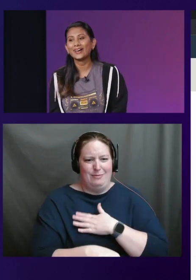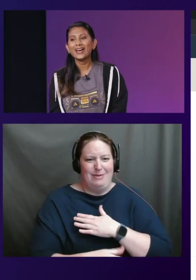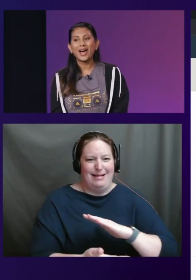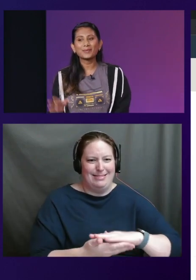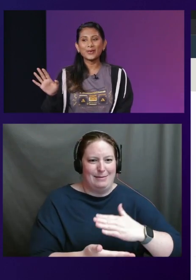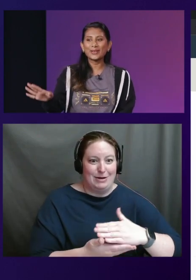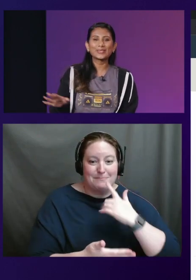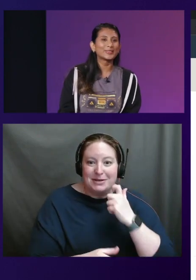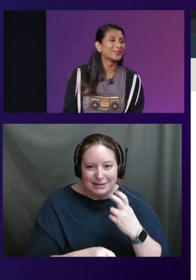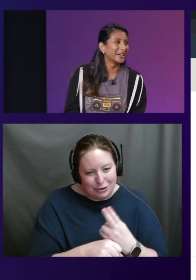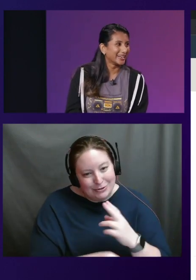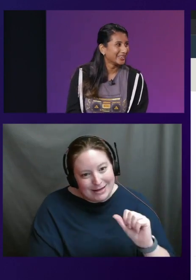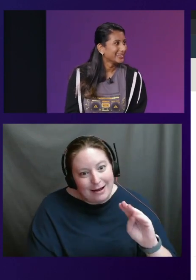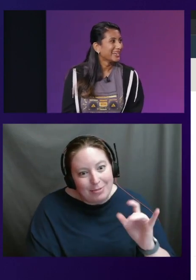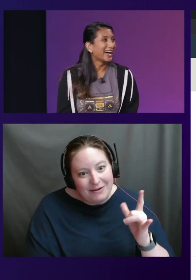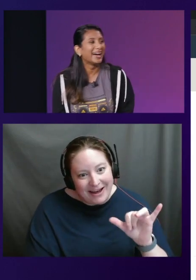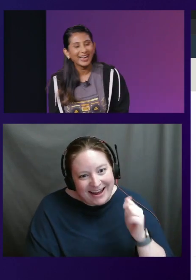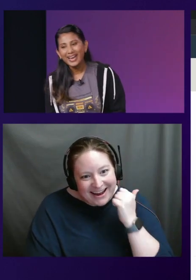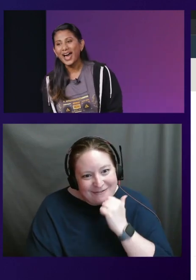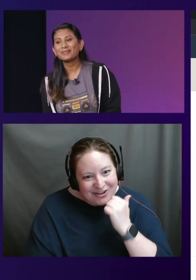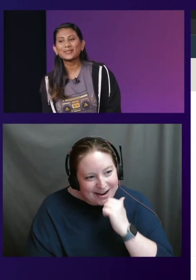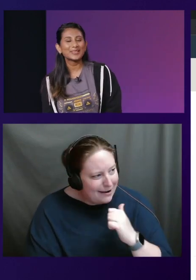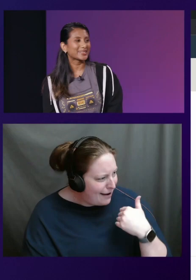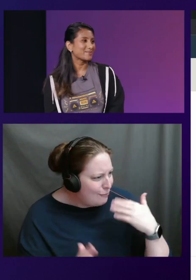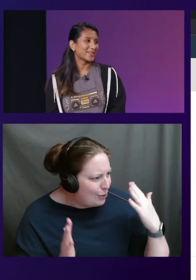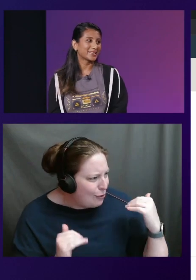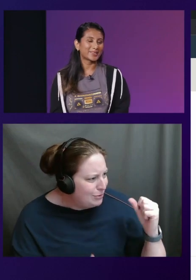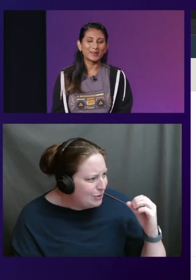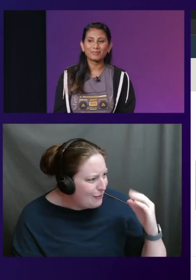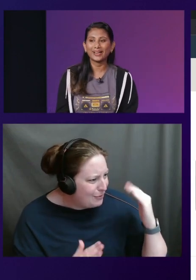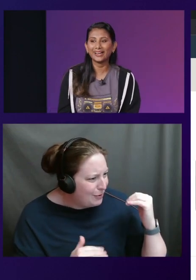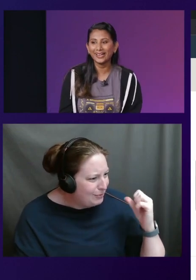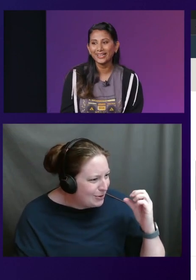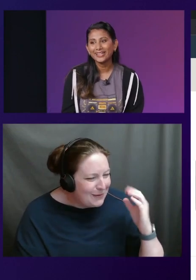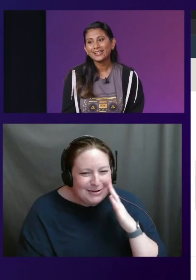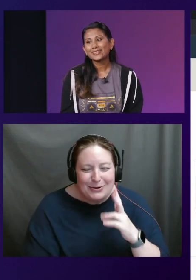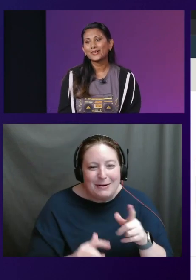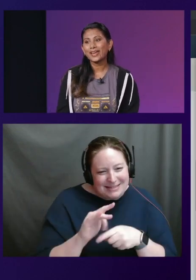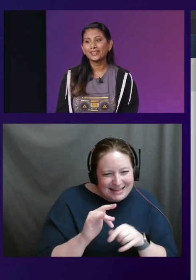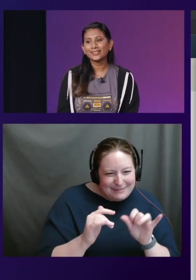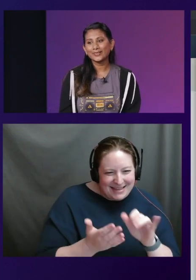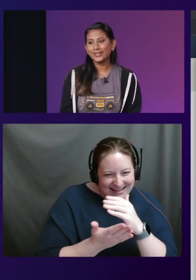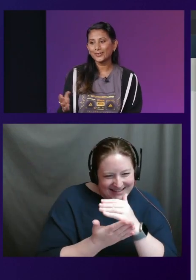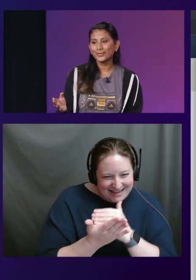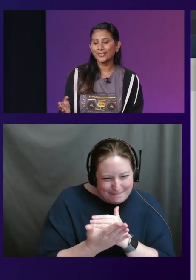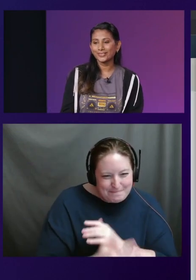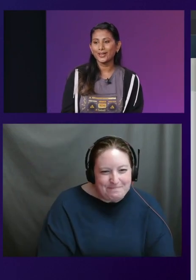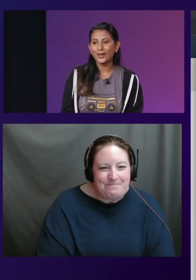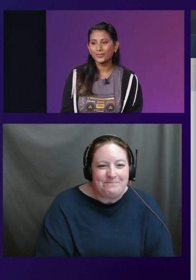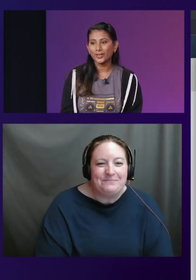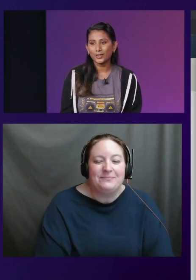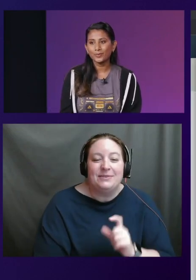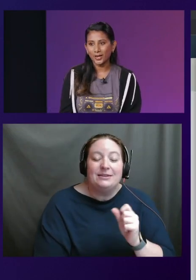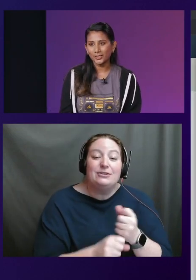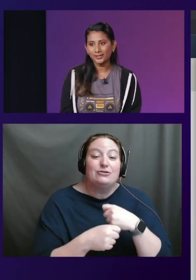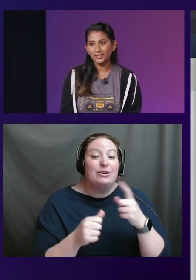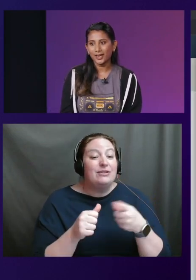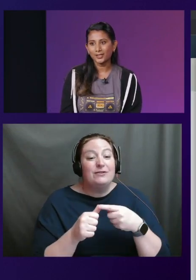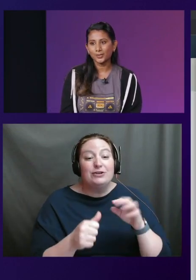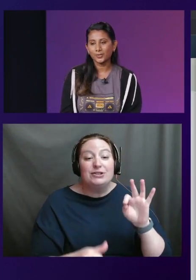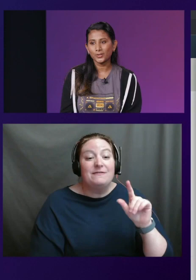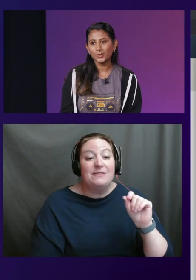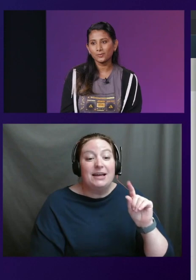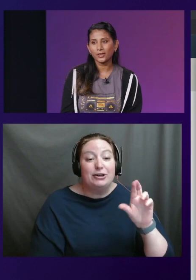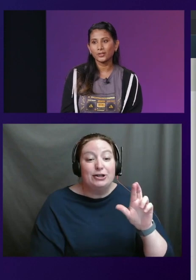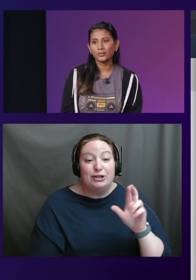So I'm going to... I would hope so, yeah. I'm going to skip that step. So yeah, let's create our first Flutter project.